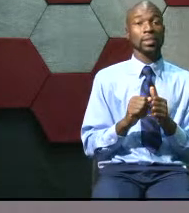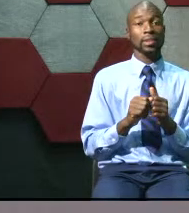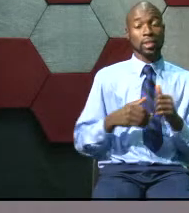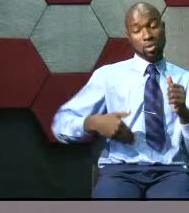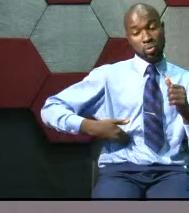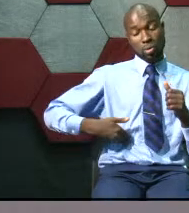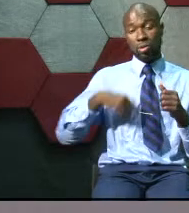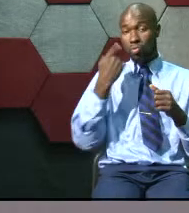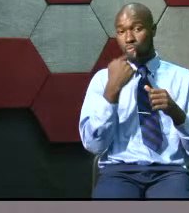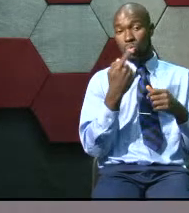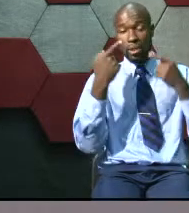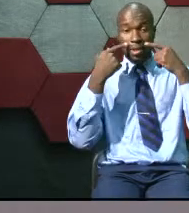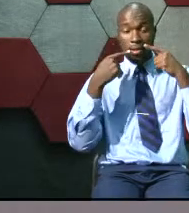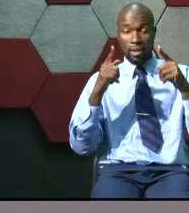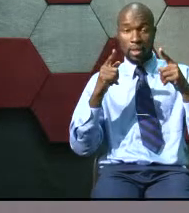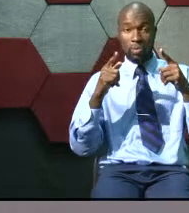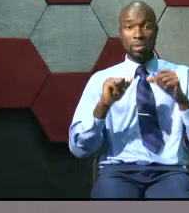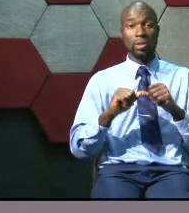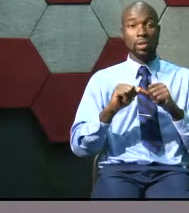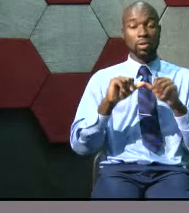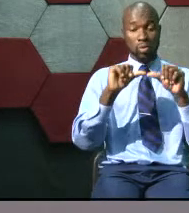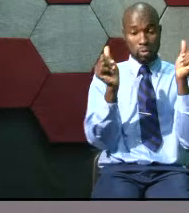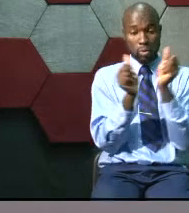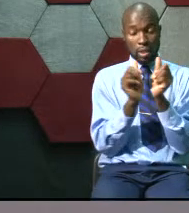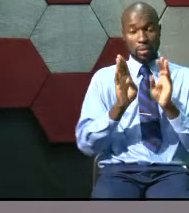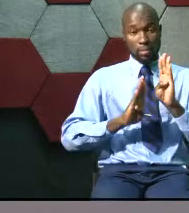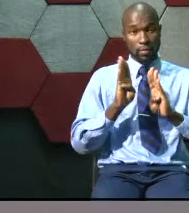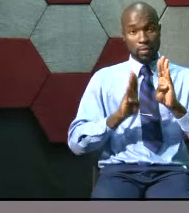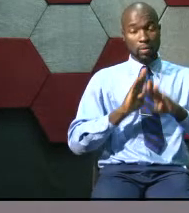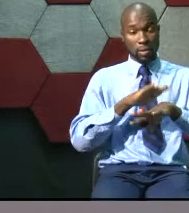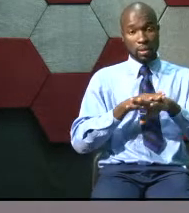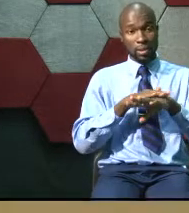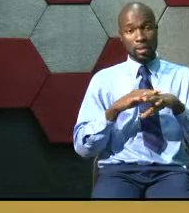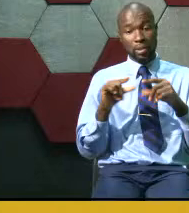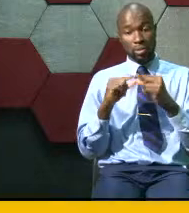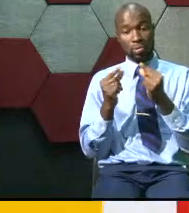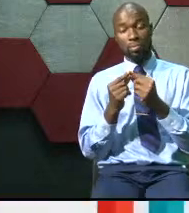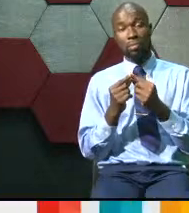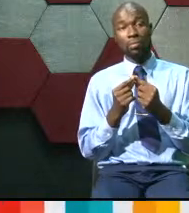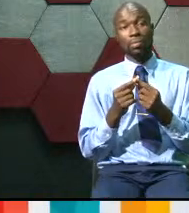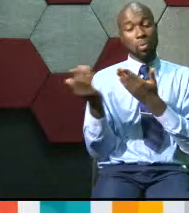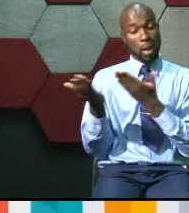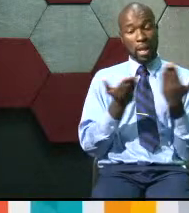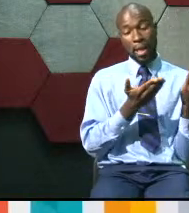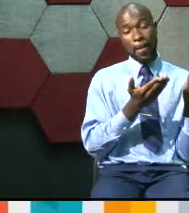the social and behavioral sciences category. Dr. Vincent, karibu.